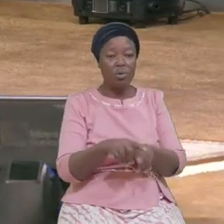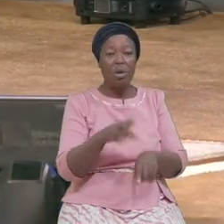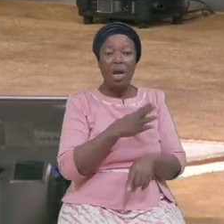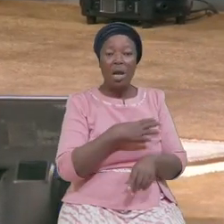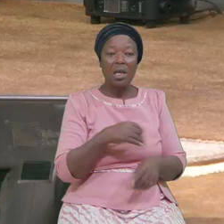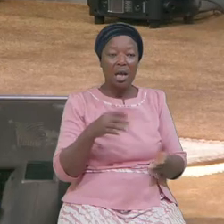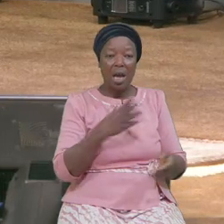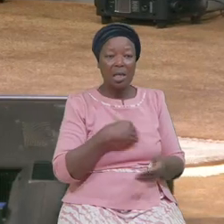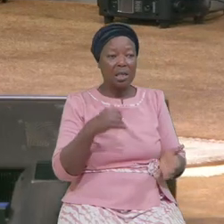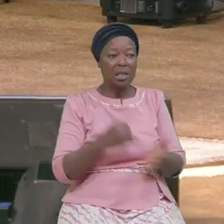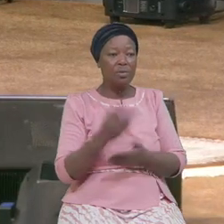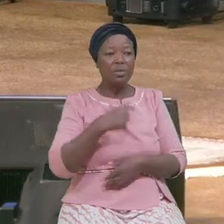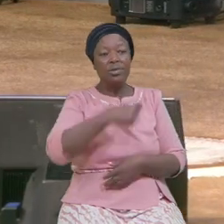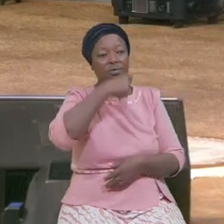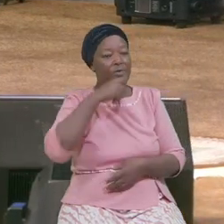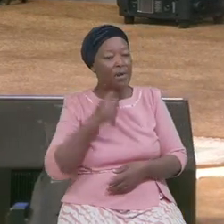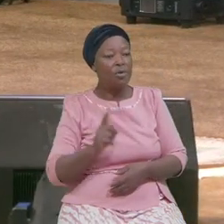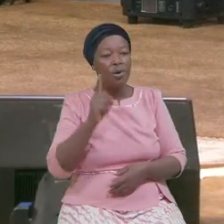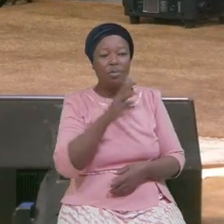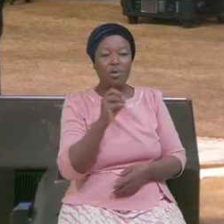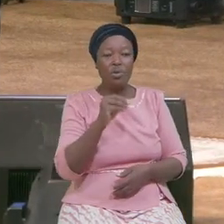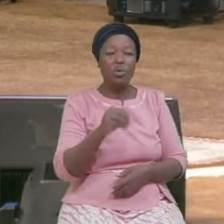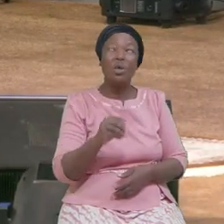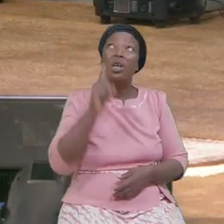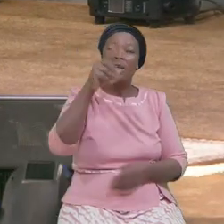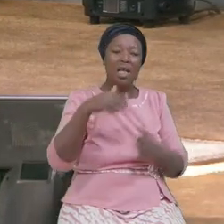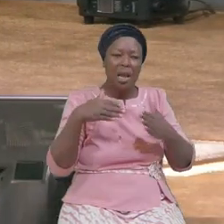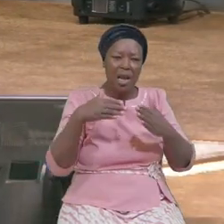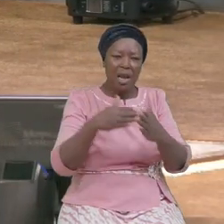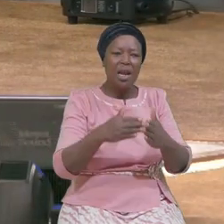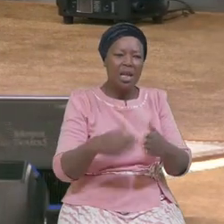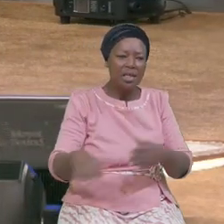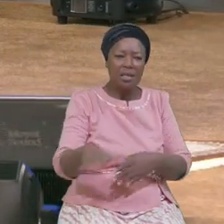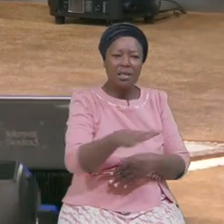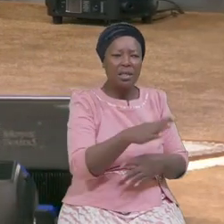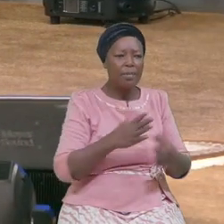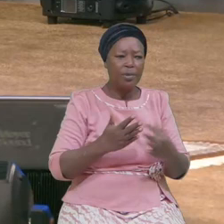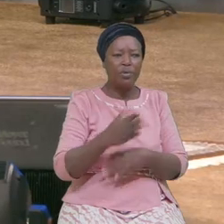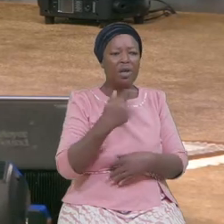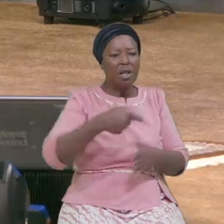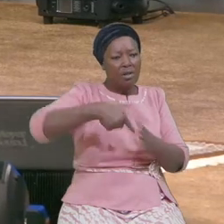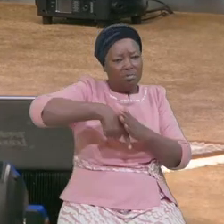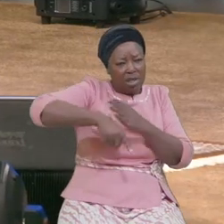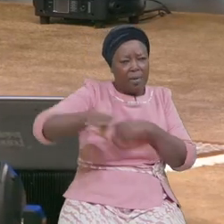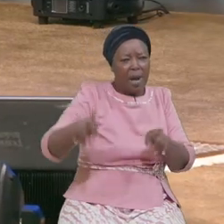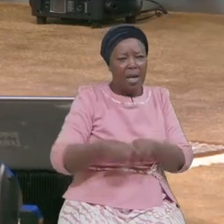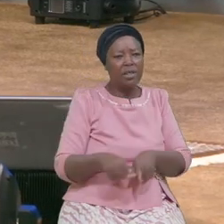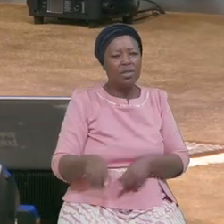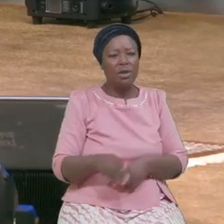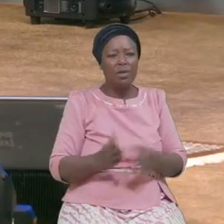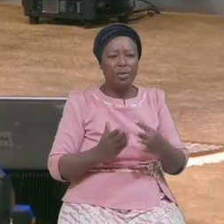up. So he led them through the depths as though